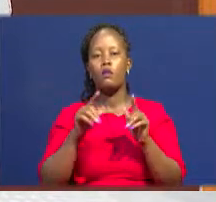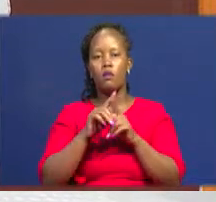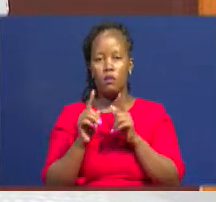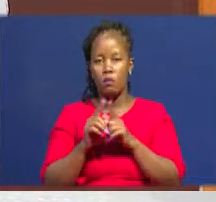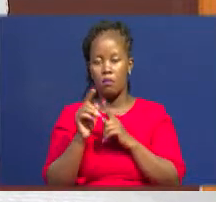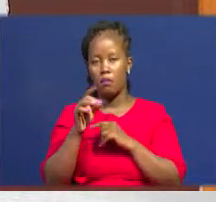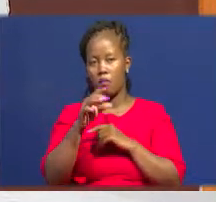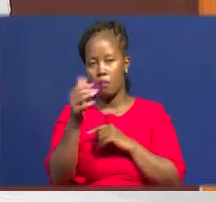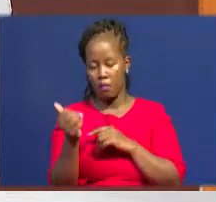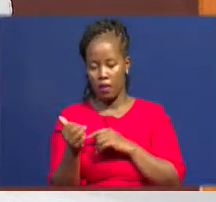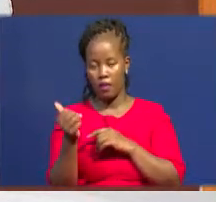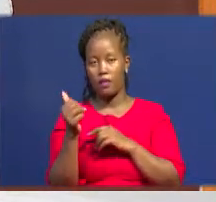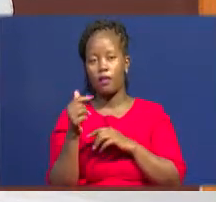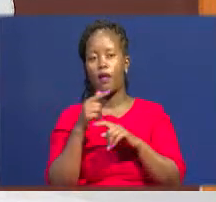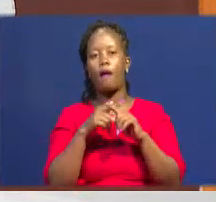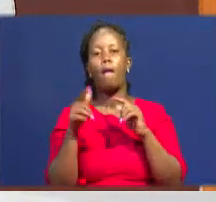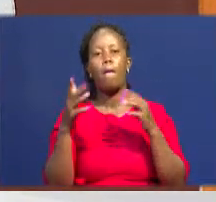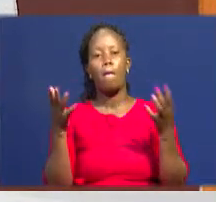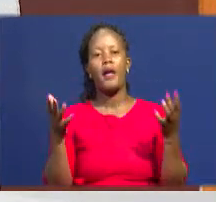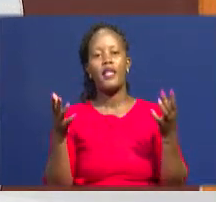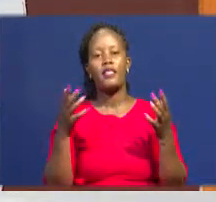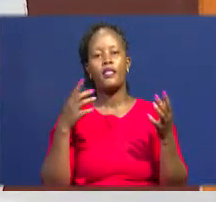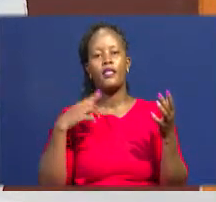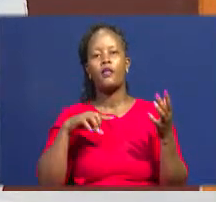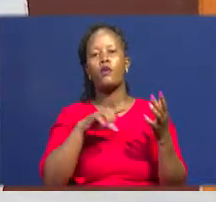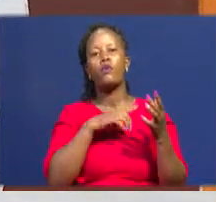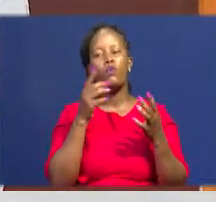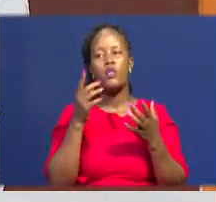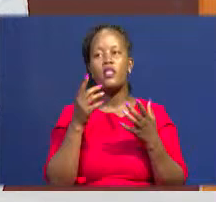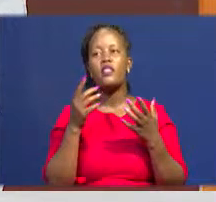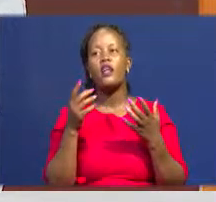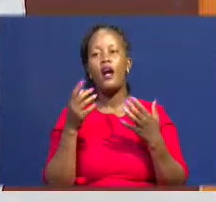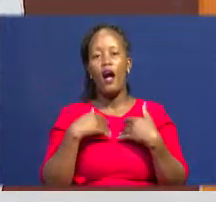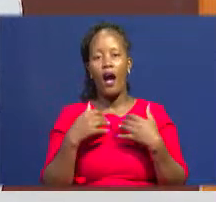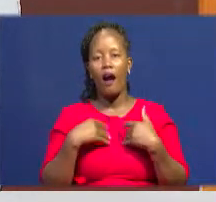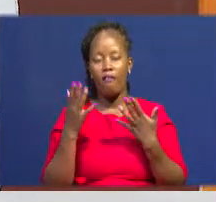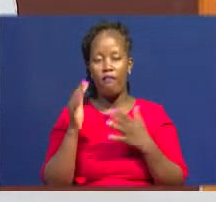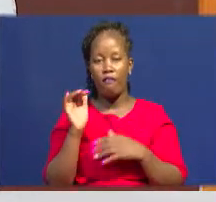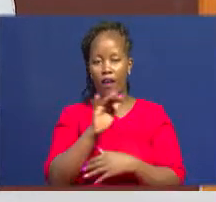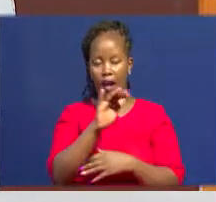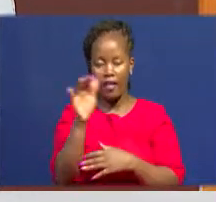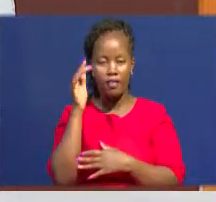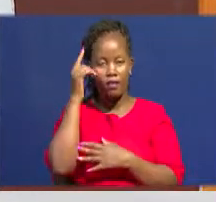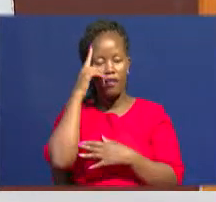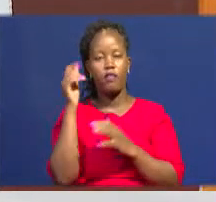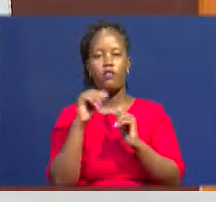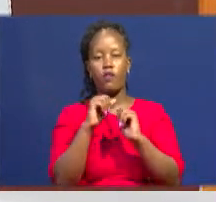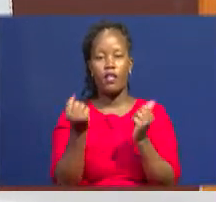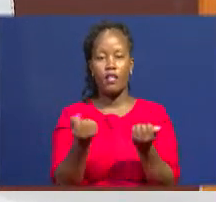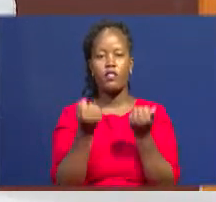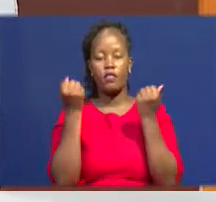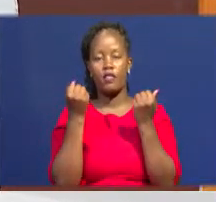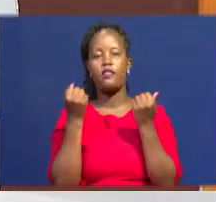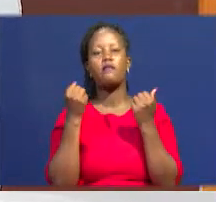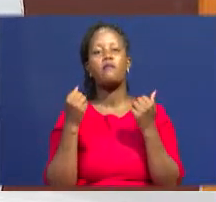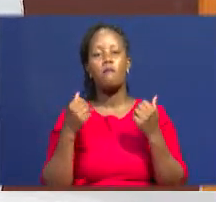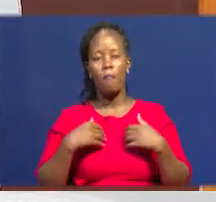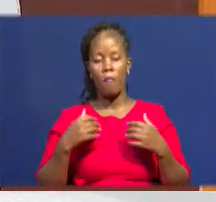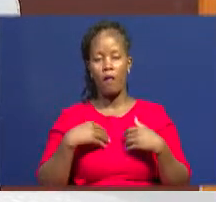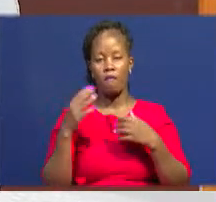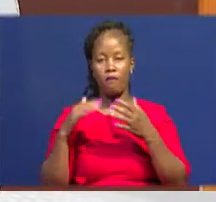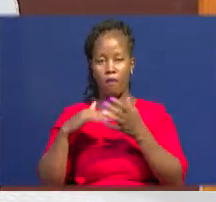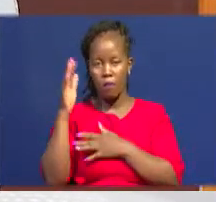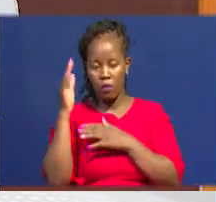countries. But I think we must, the running call for the safety team is Tufike Salama, and this